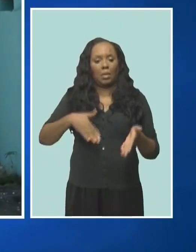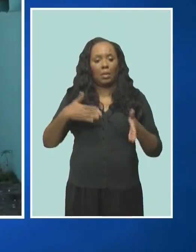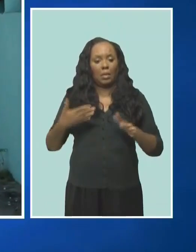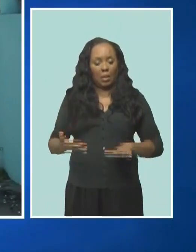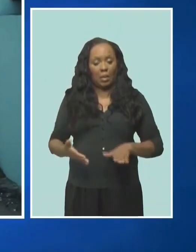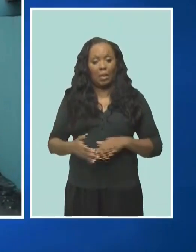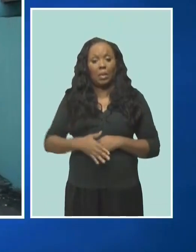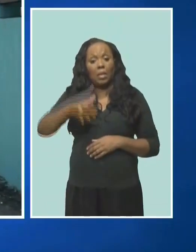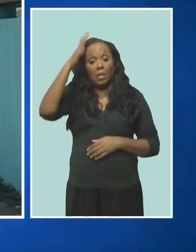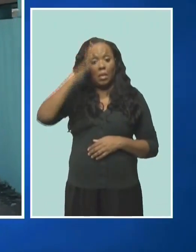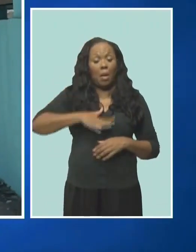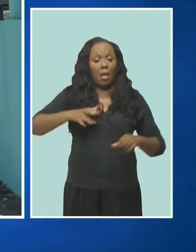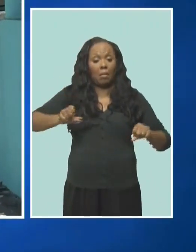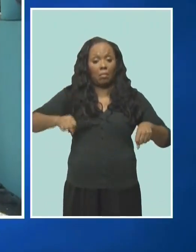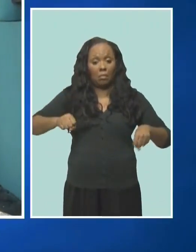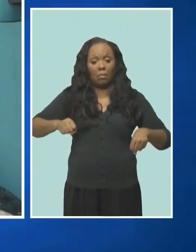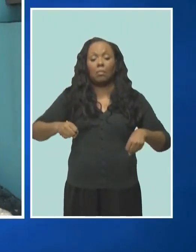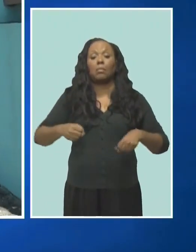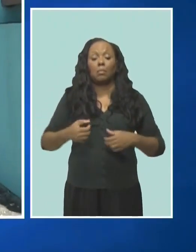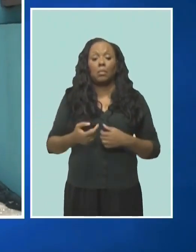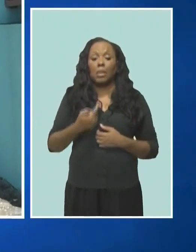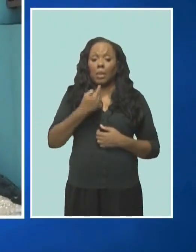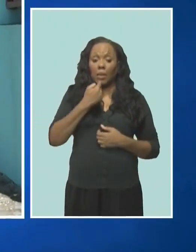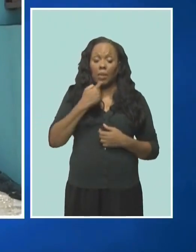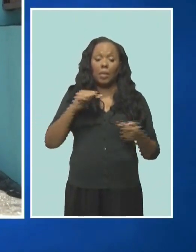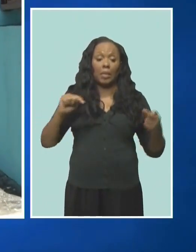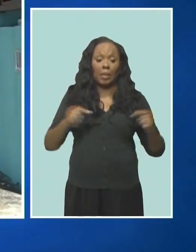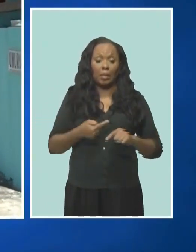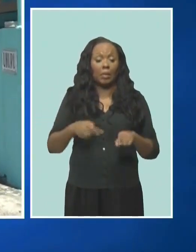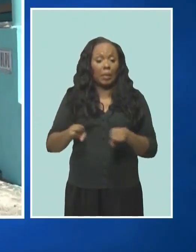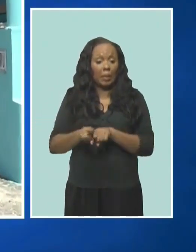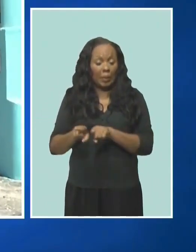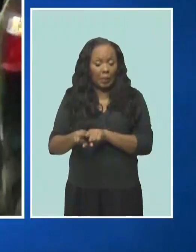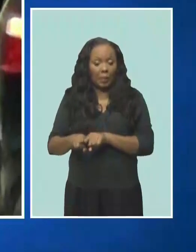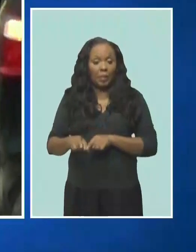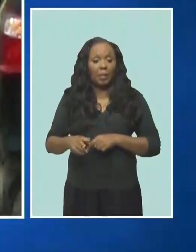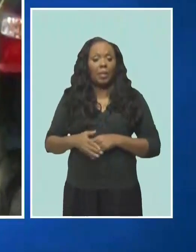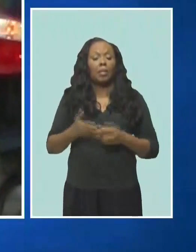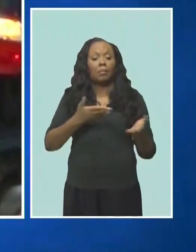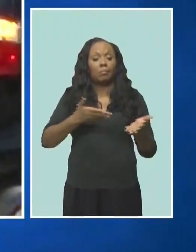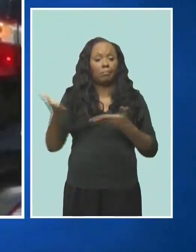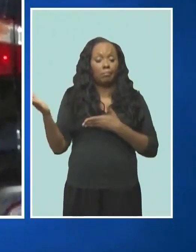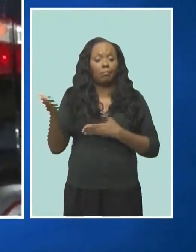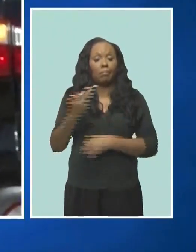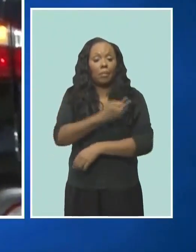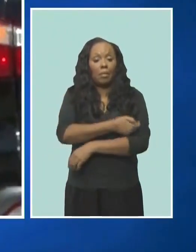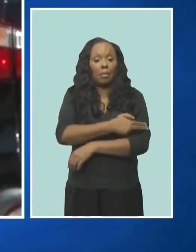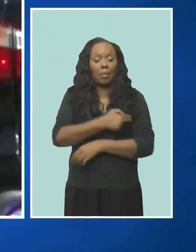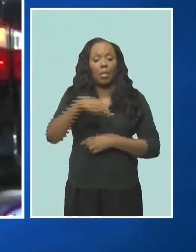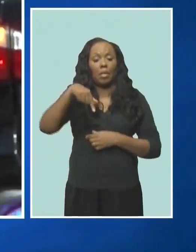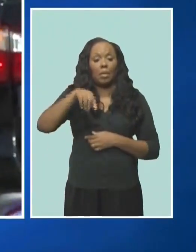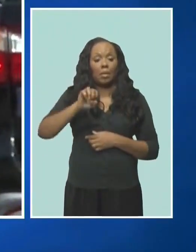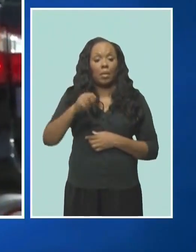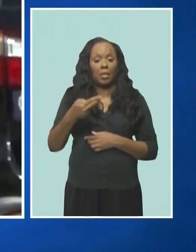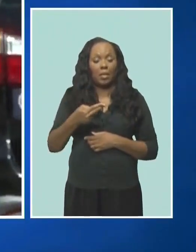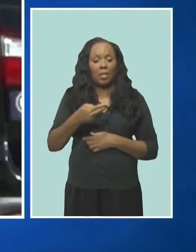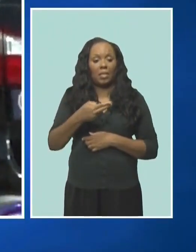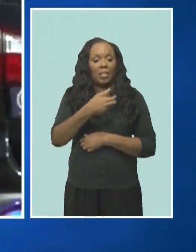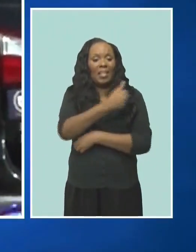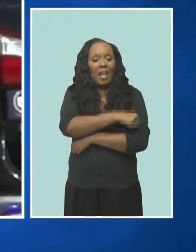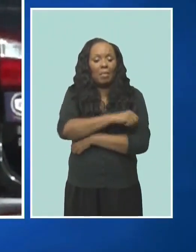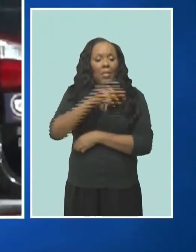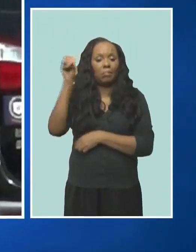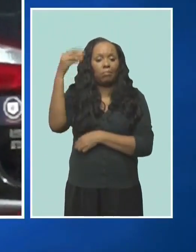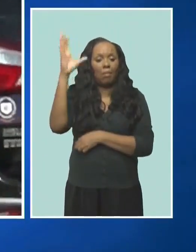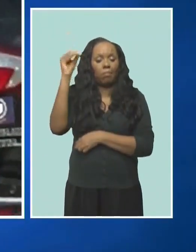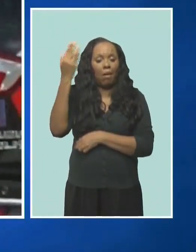rider himself sustained some pretty serious injuries, and he was transported to the Queen Elizabeth Hospital by ambulance. We are